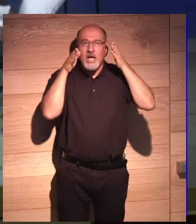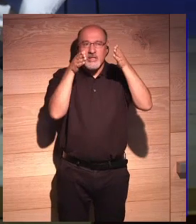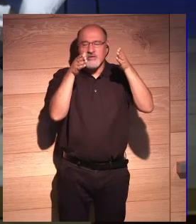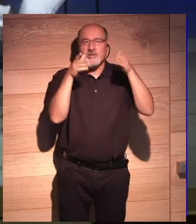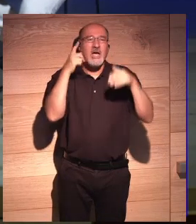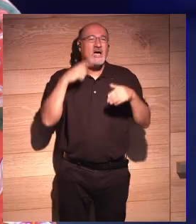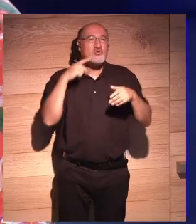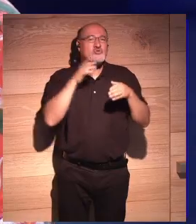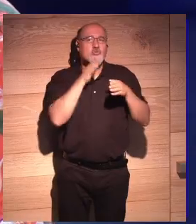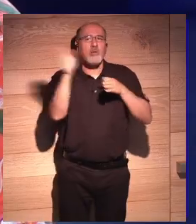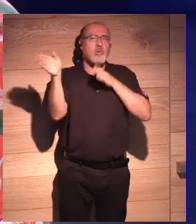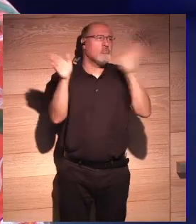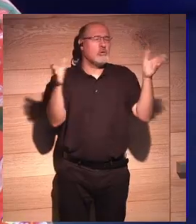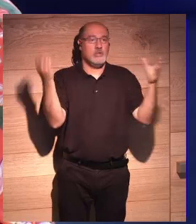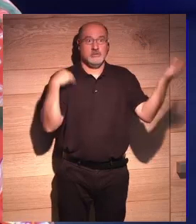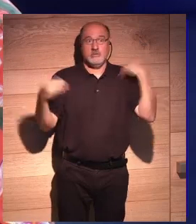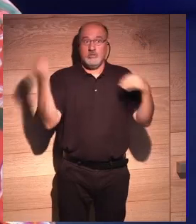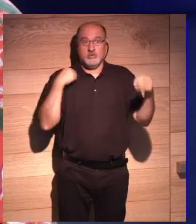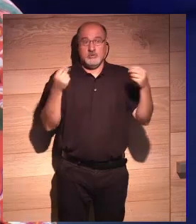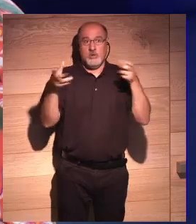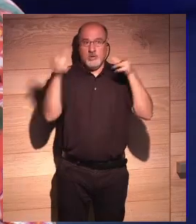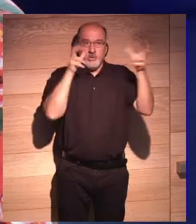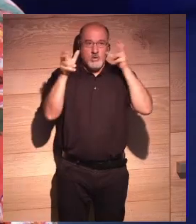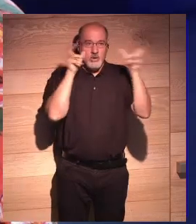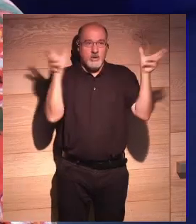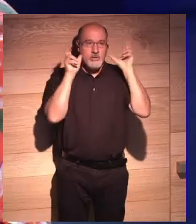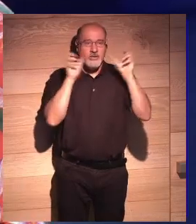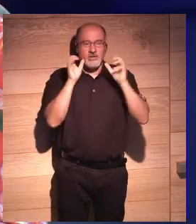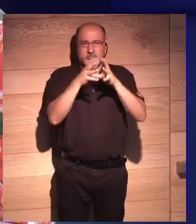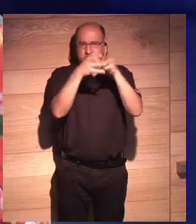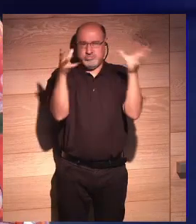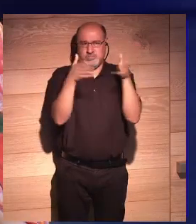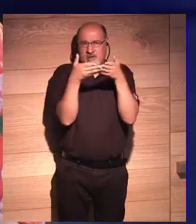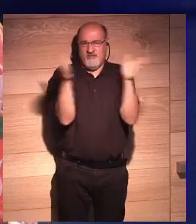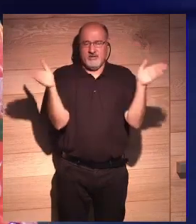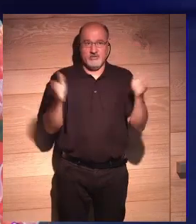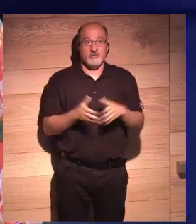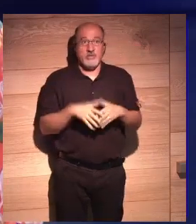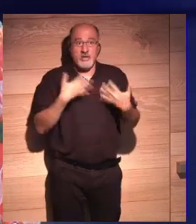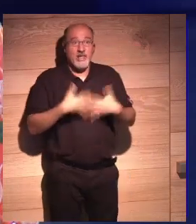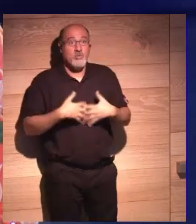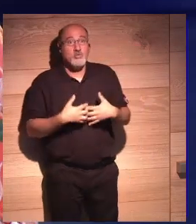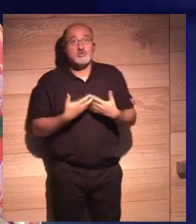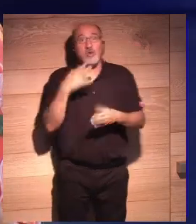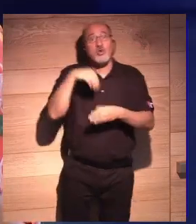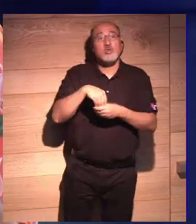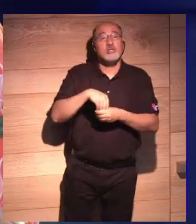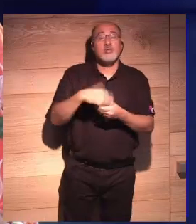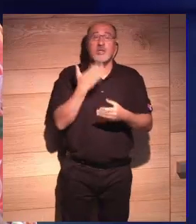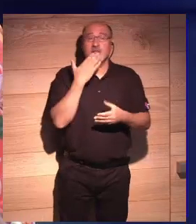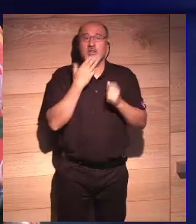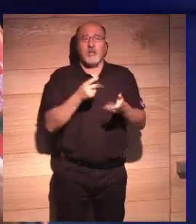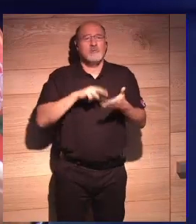have attention deficit because they are used to a lot of stimuli coming to them, and we have to respond to that from the industry, from